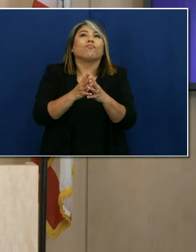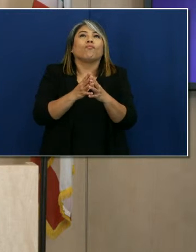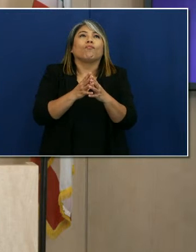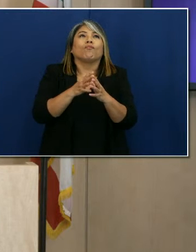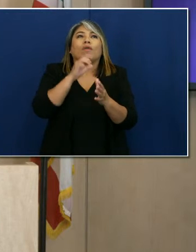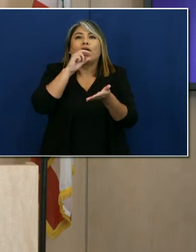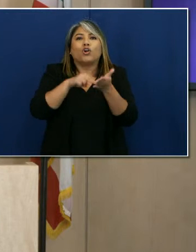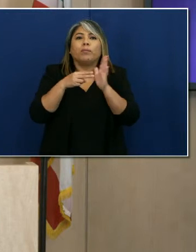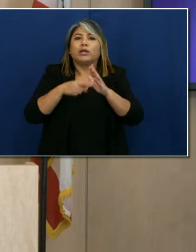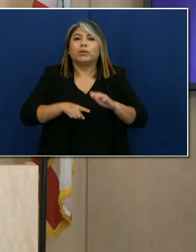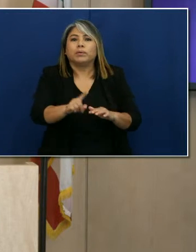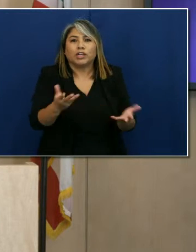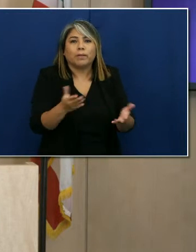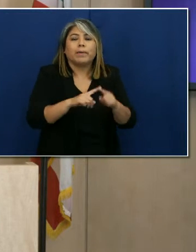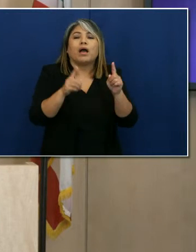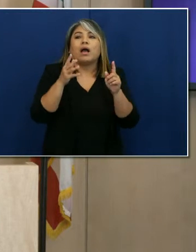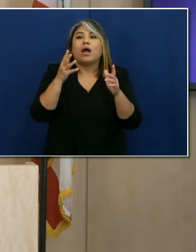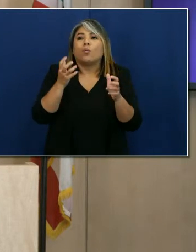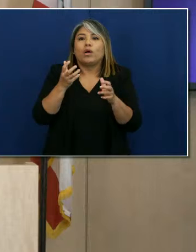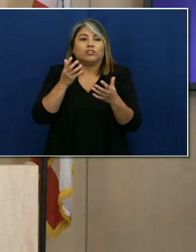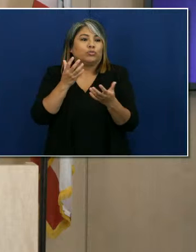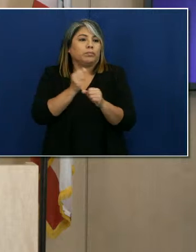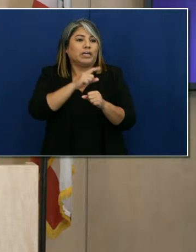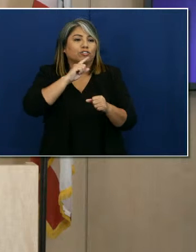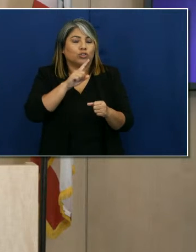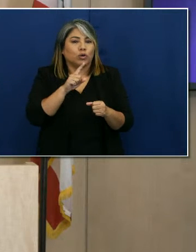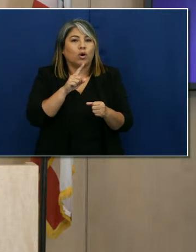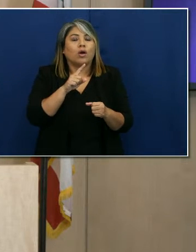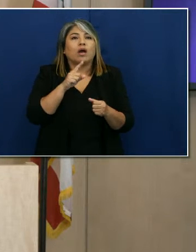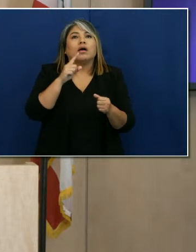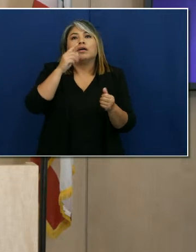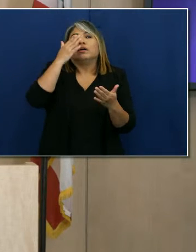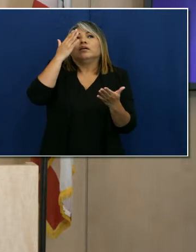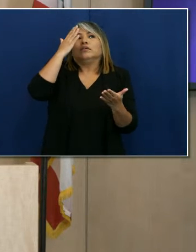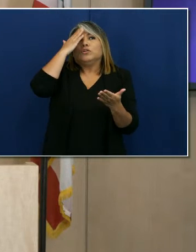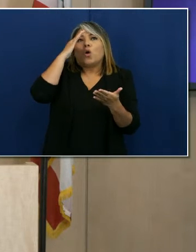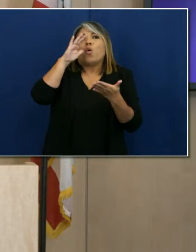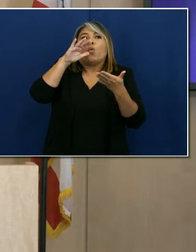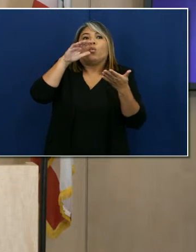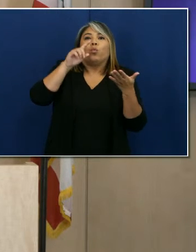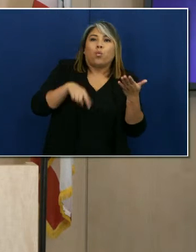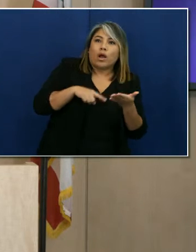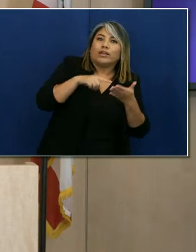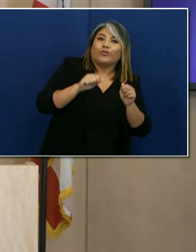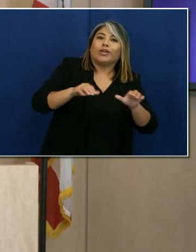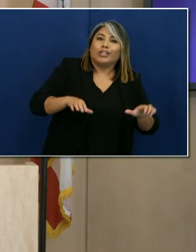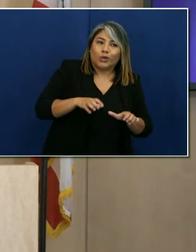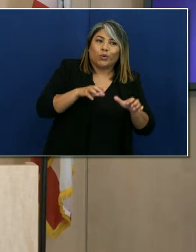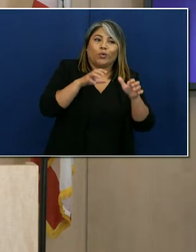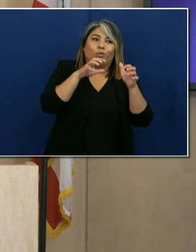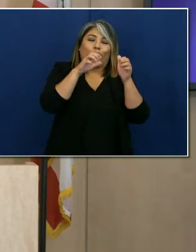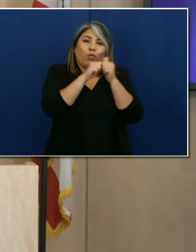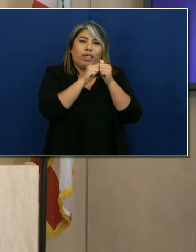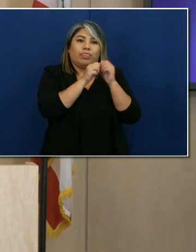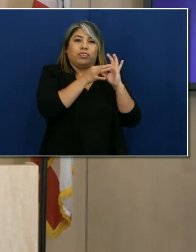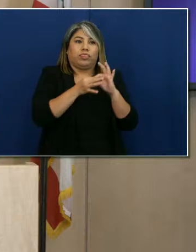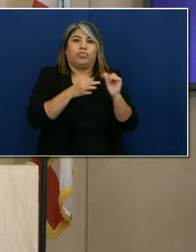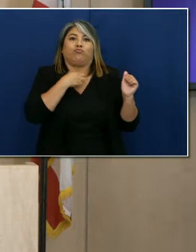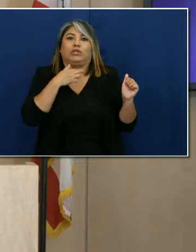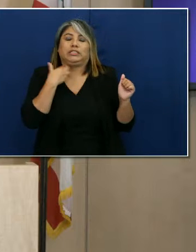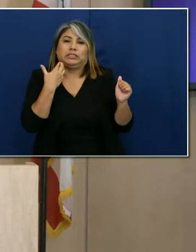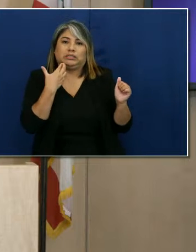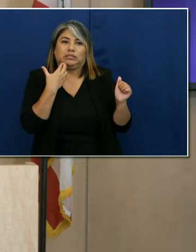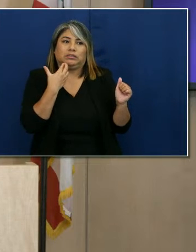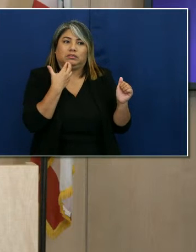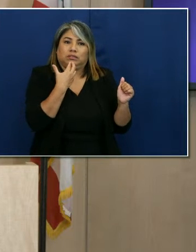don't mean any disrespect here, but we just have to marry what's practical with the associated risk. So that's